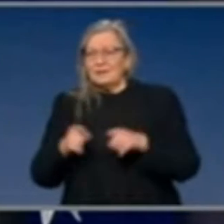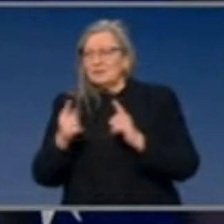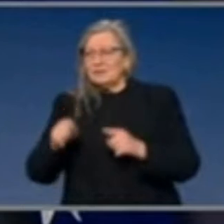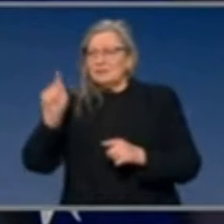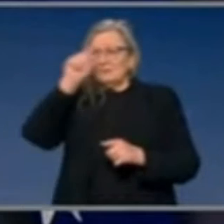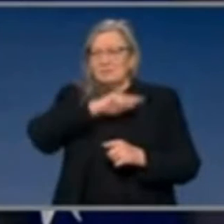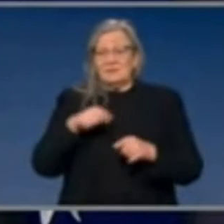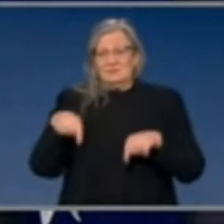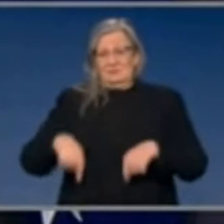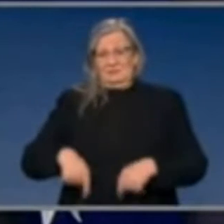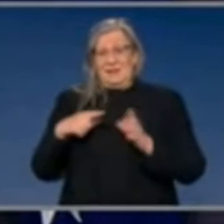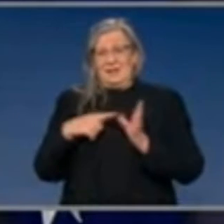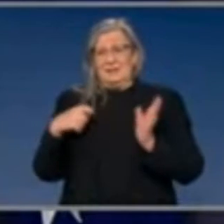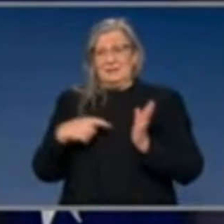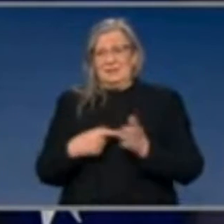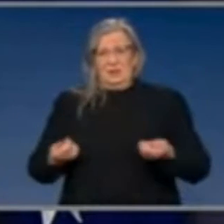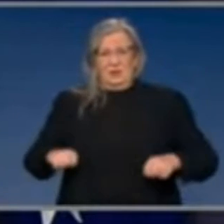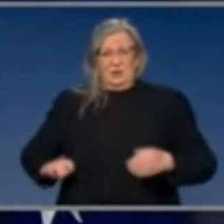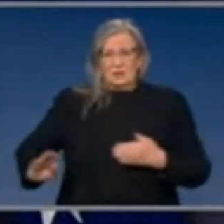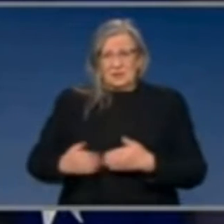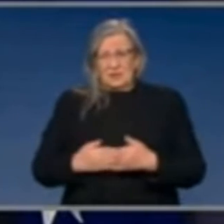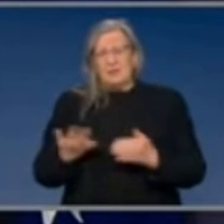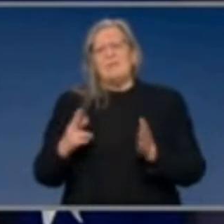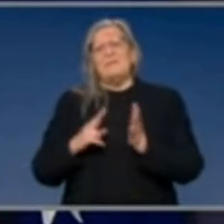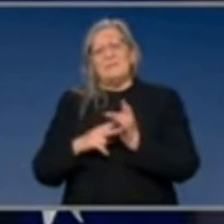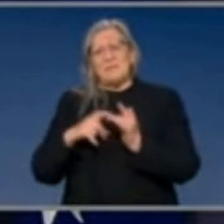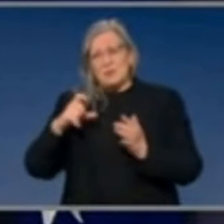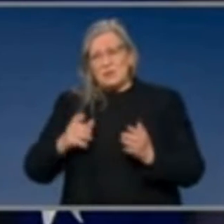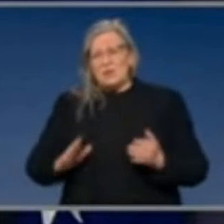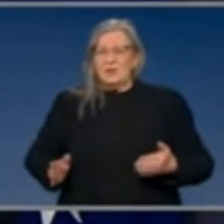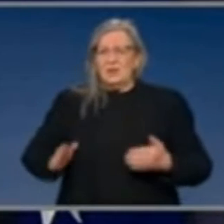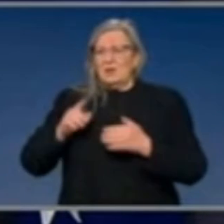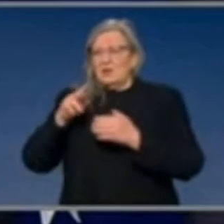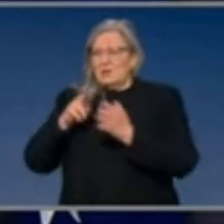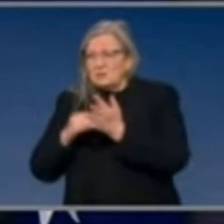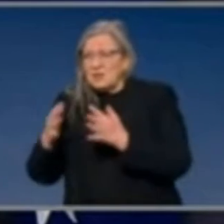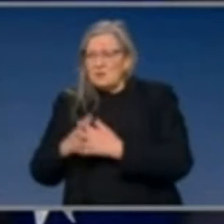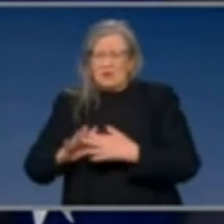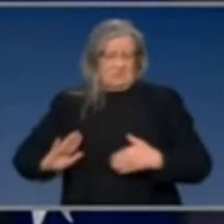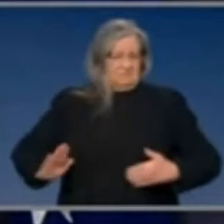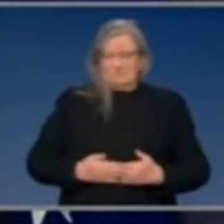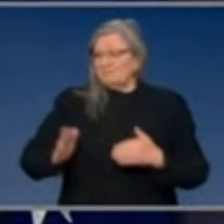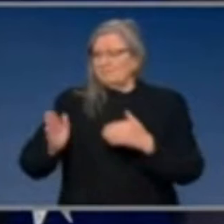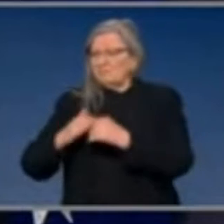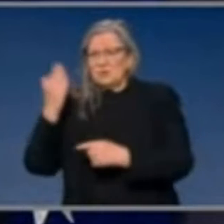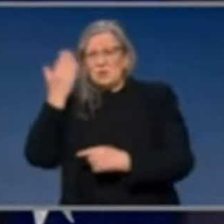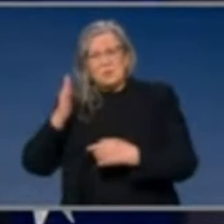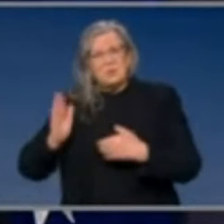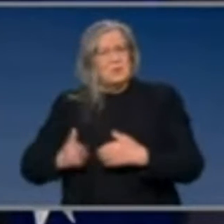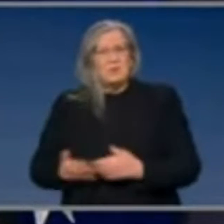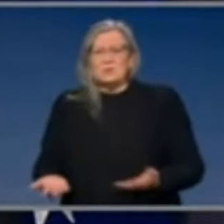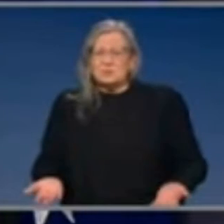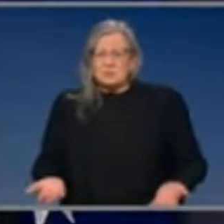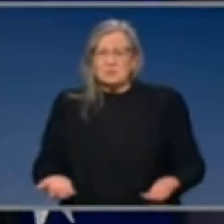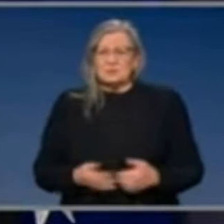lockdown, same throughout New South Wales and Victoria. Schools are closed. So this is a really important announcement today. We know that